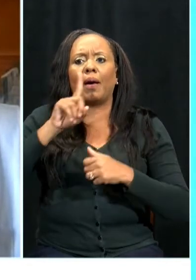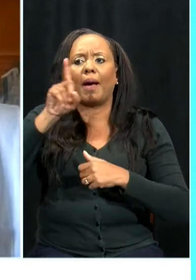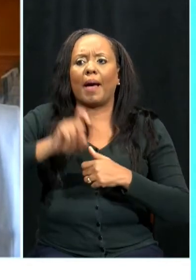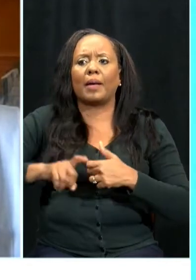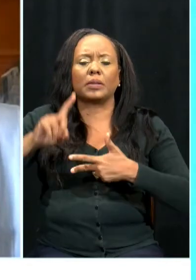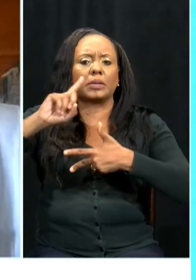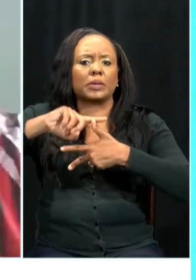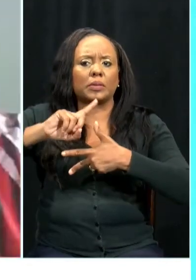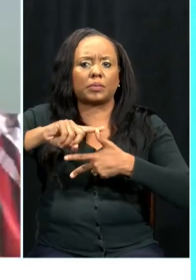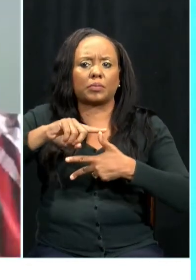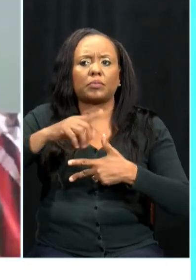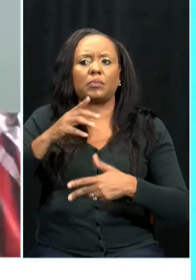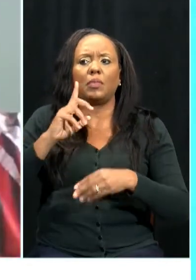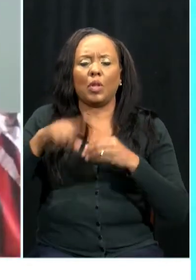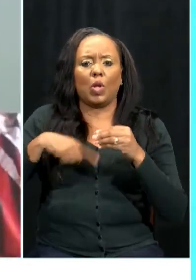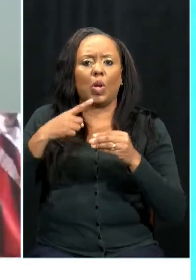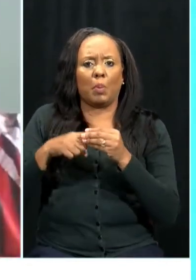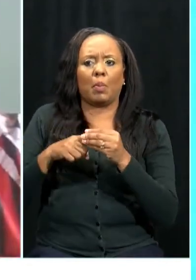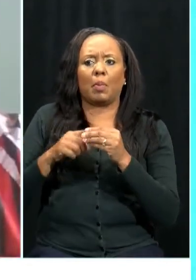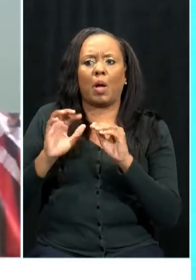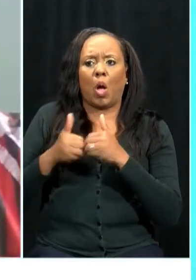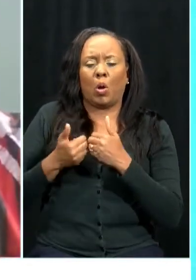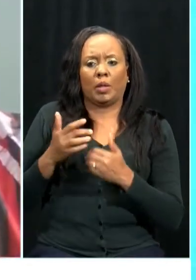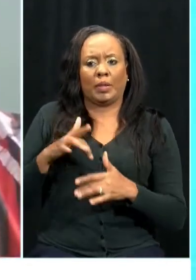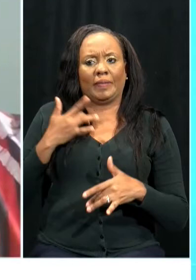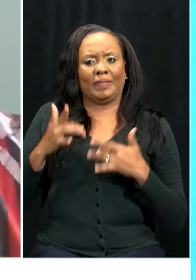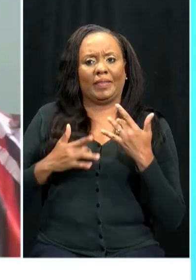Comissiong and get his thoughts Sure, on sure.